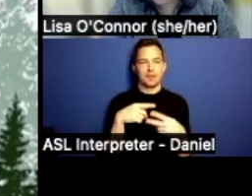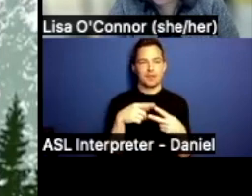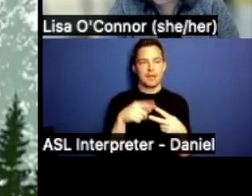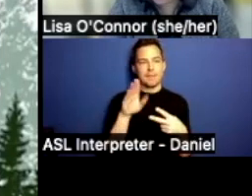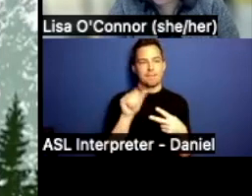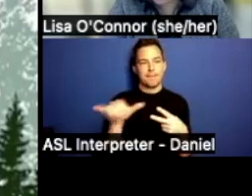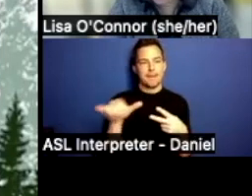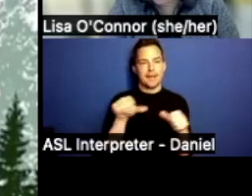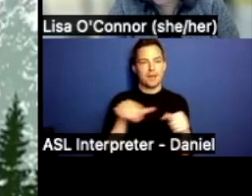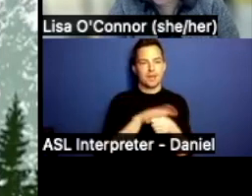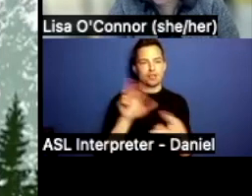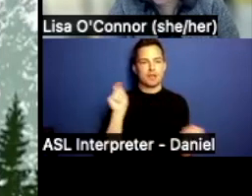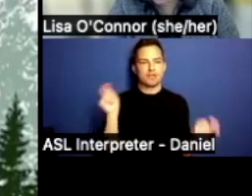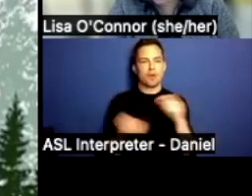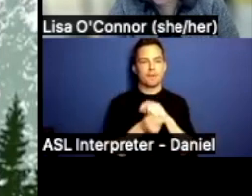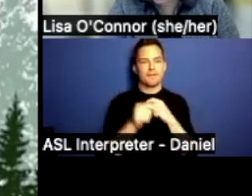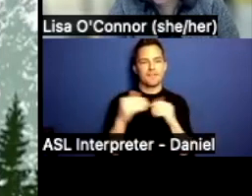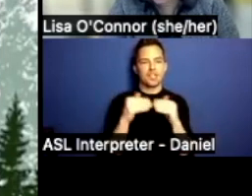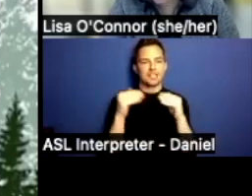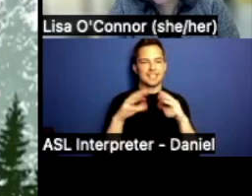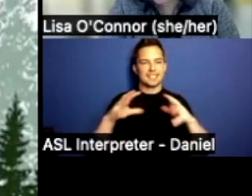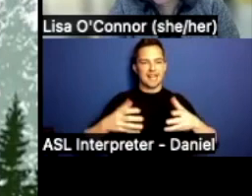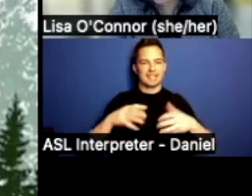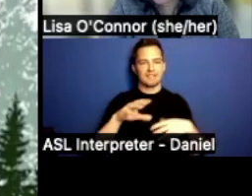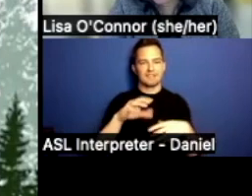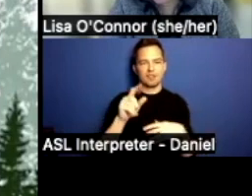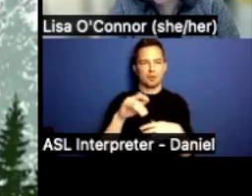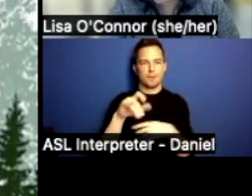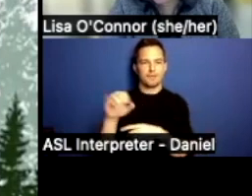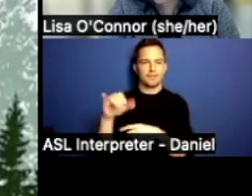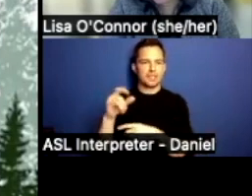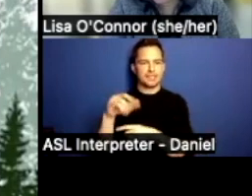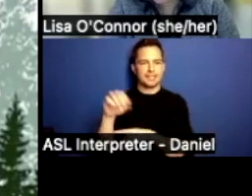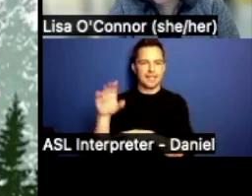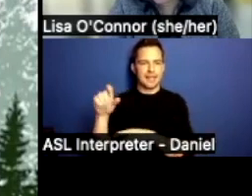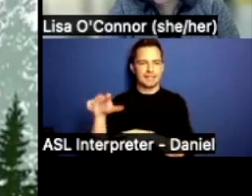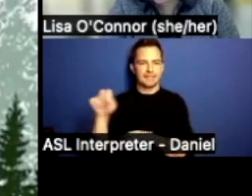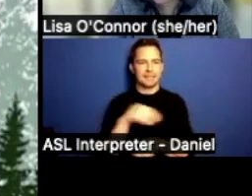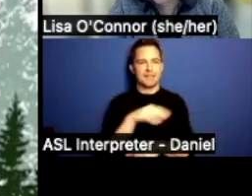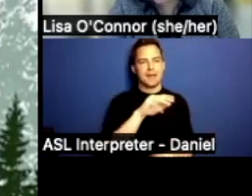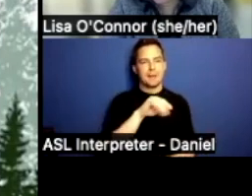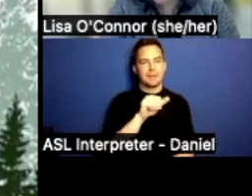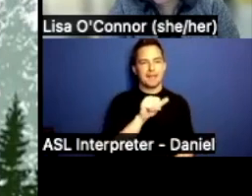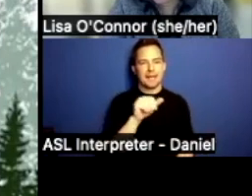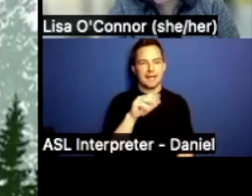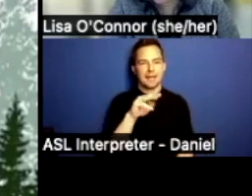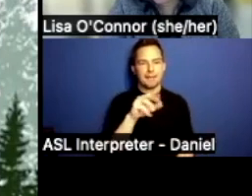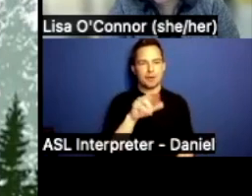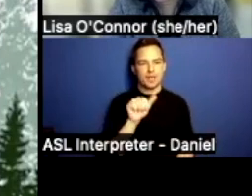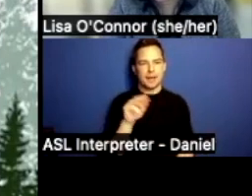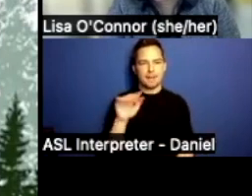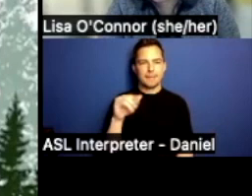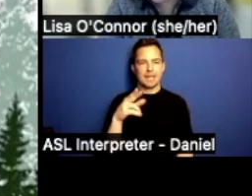Area Transformative Justice Collective with disability activist Mia Mingus, who does